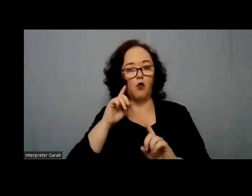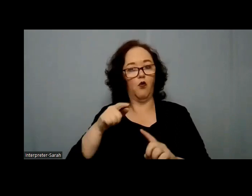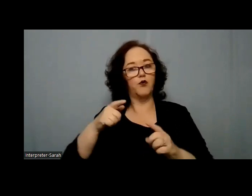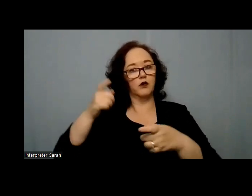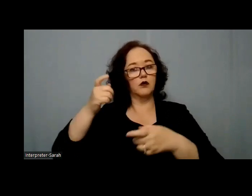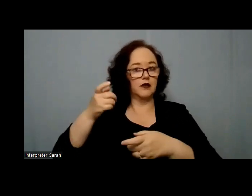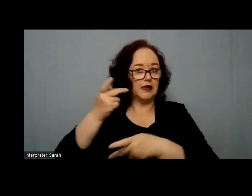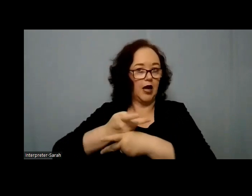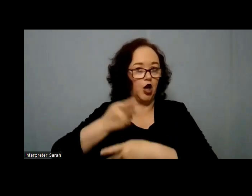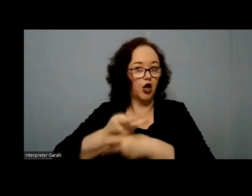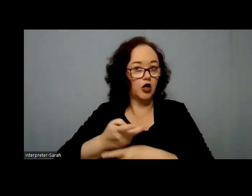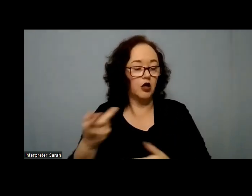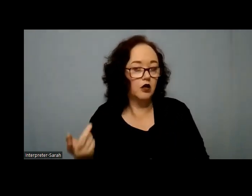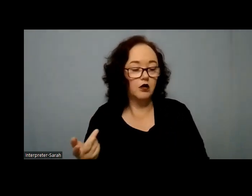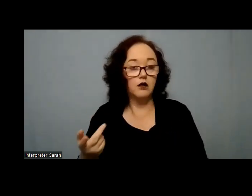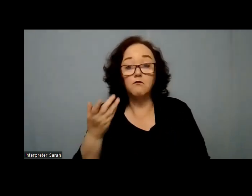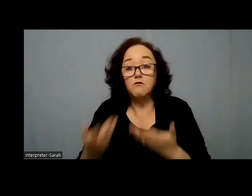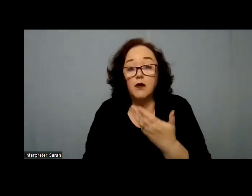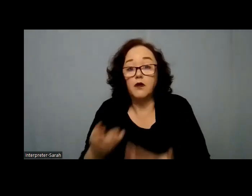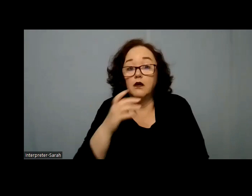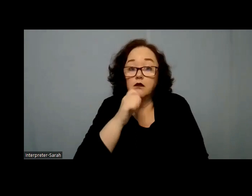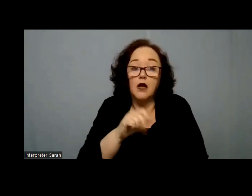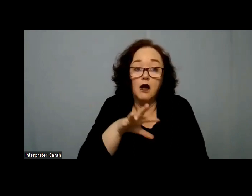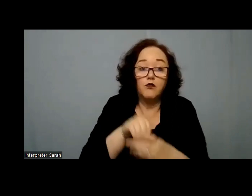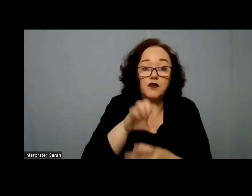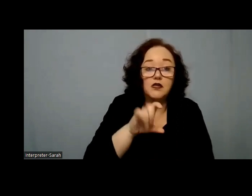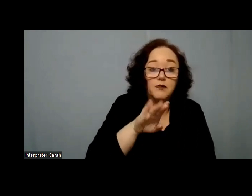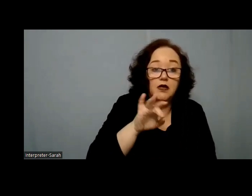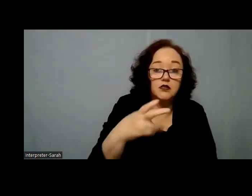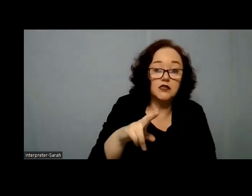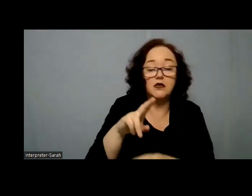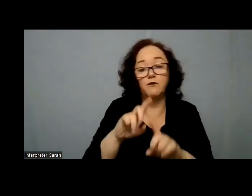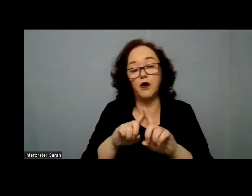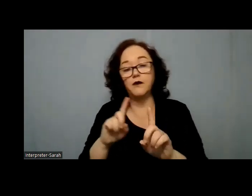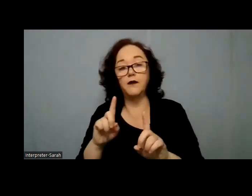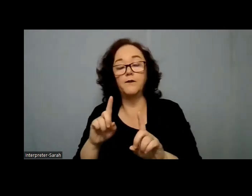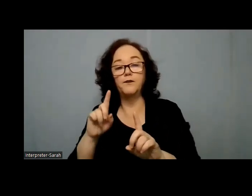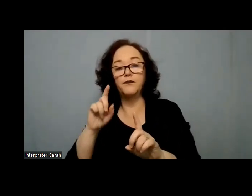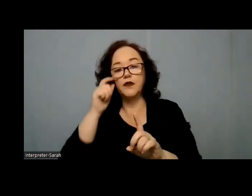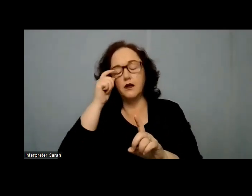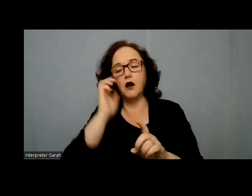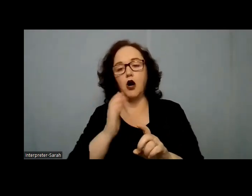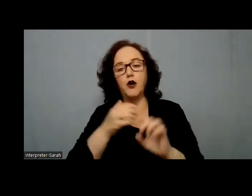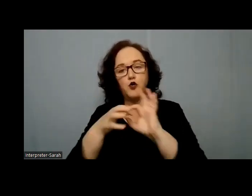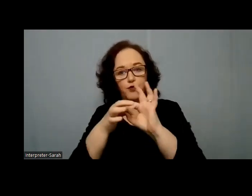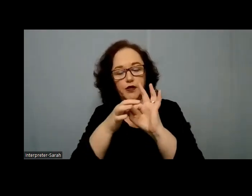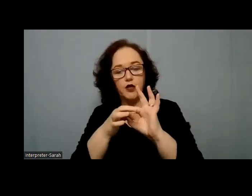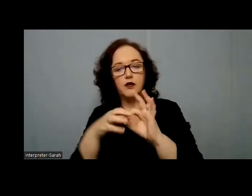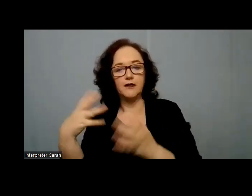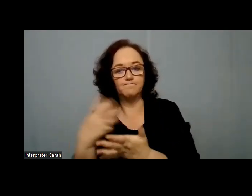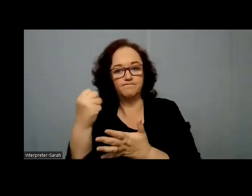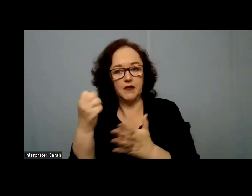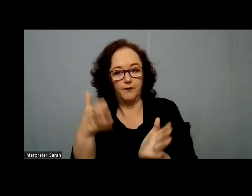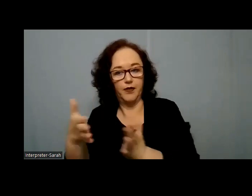within the CCBHC, but our care coordinators are able to grab a hold of that plan and work alongside